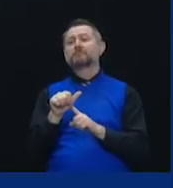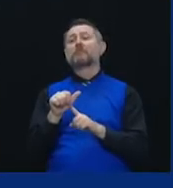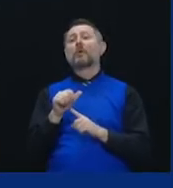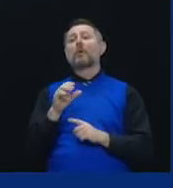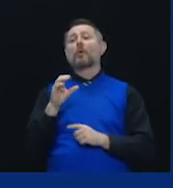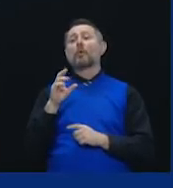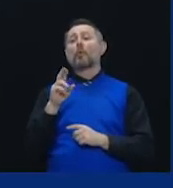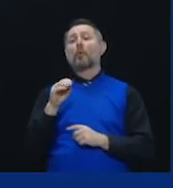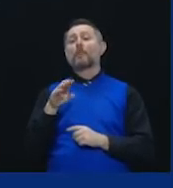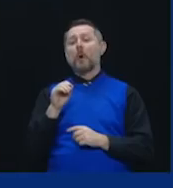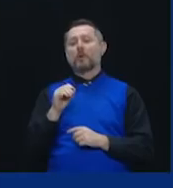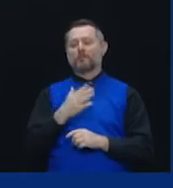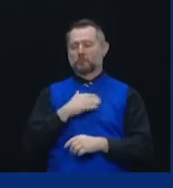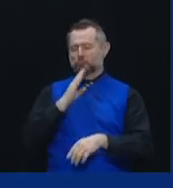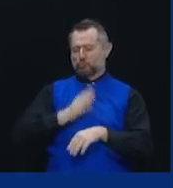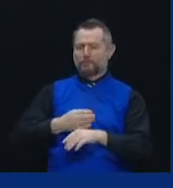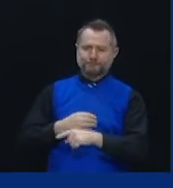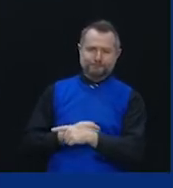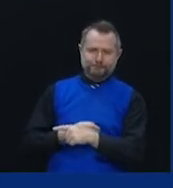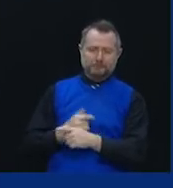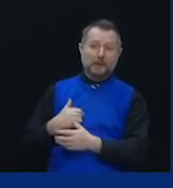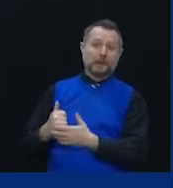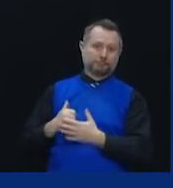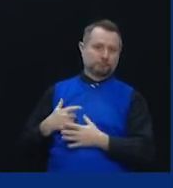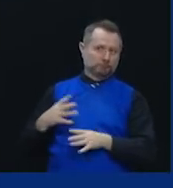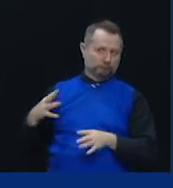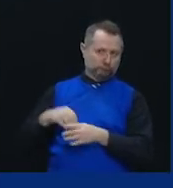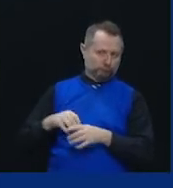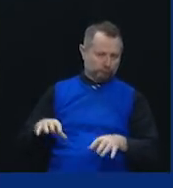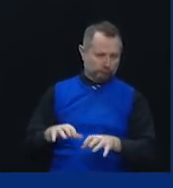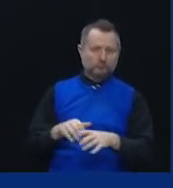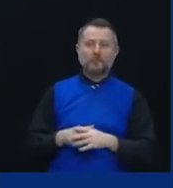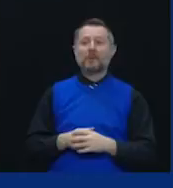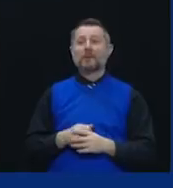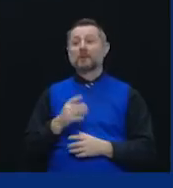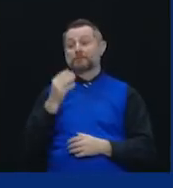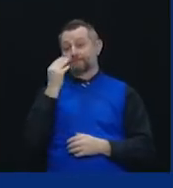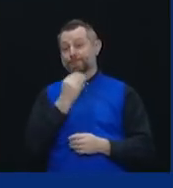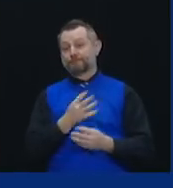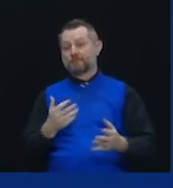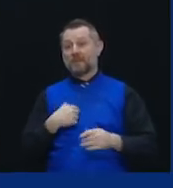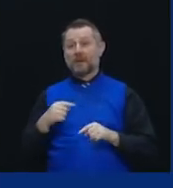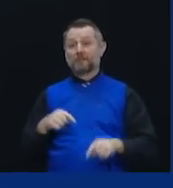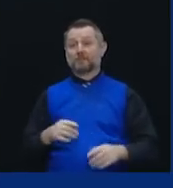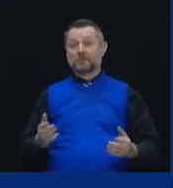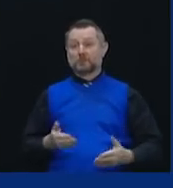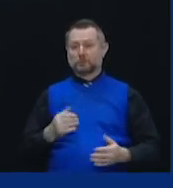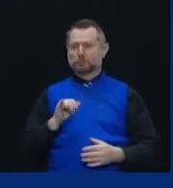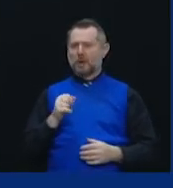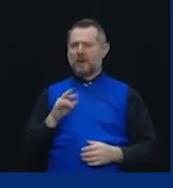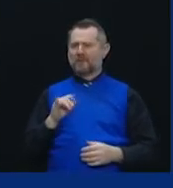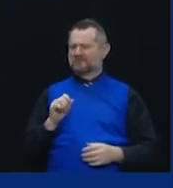Coming to Javits, I'll tell you frankly, I've been here many, many times. Normally on shows,